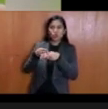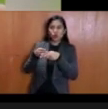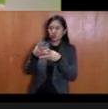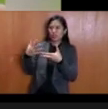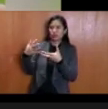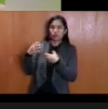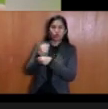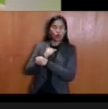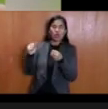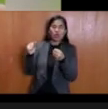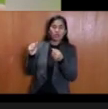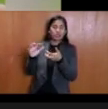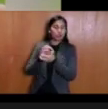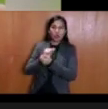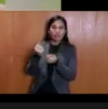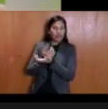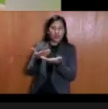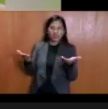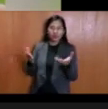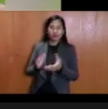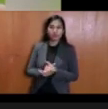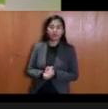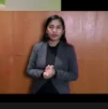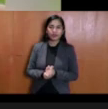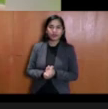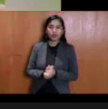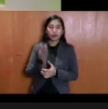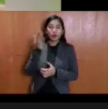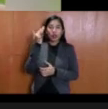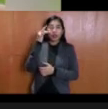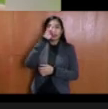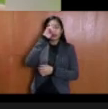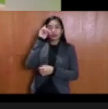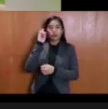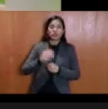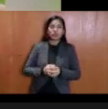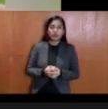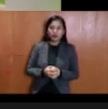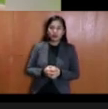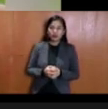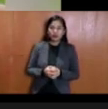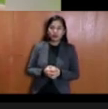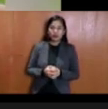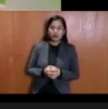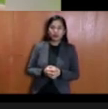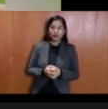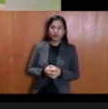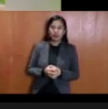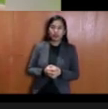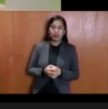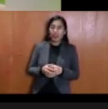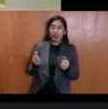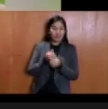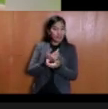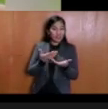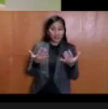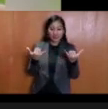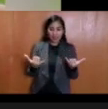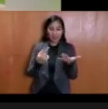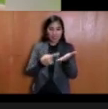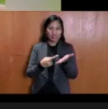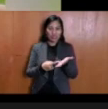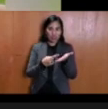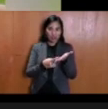problem, because we can survive this. We can finish everything and we can survive it. So everything that we're talking about here is